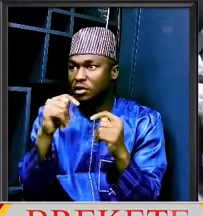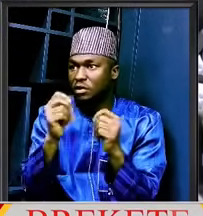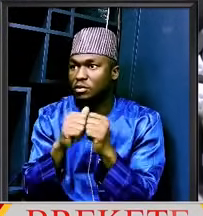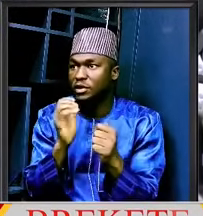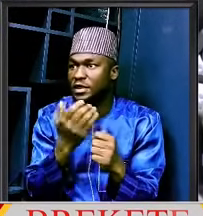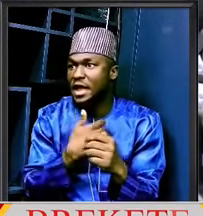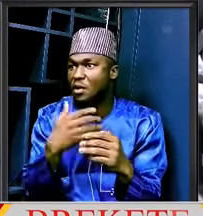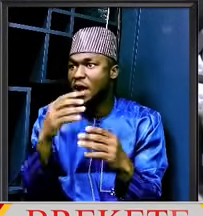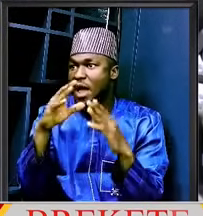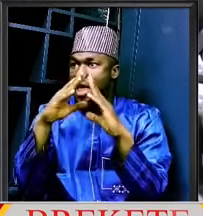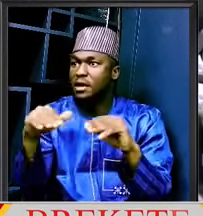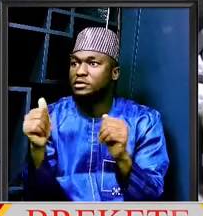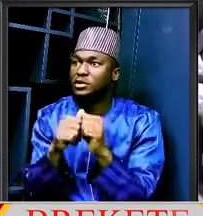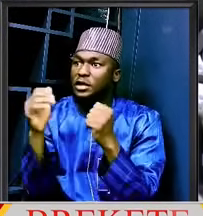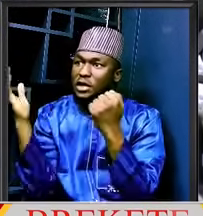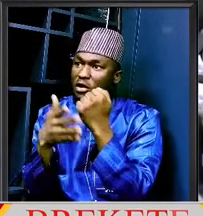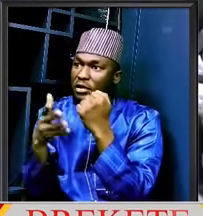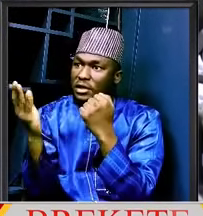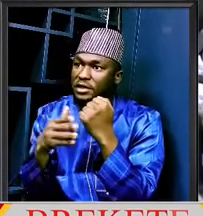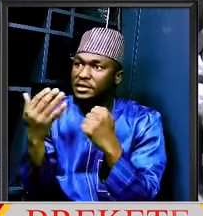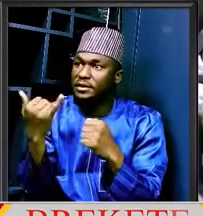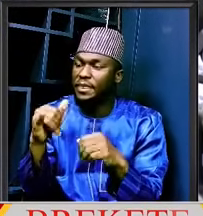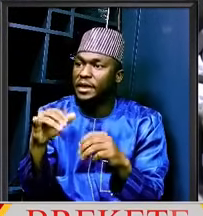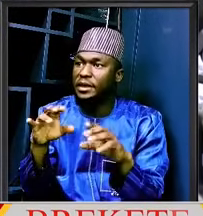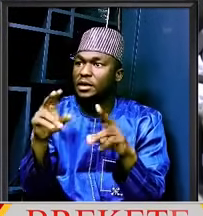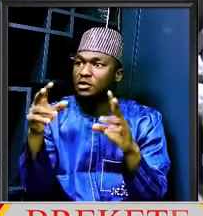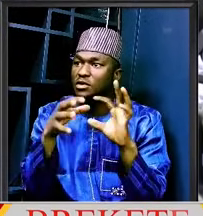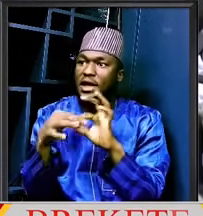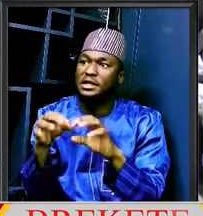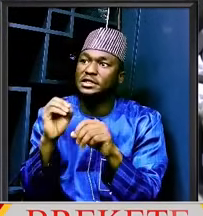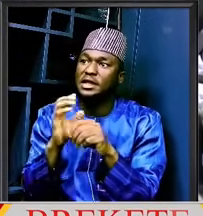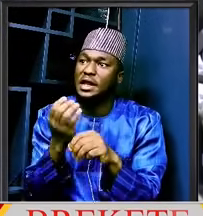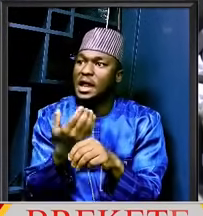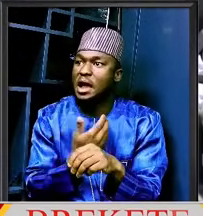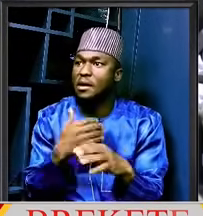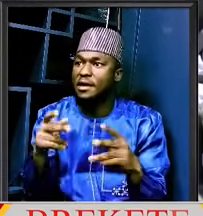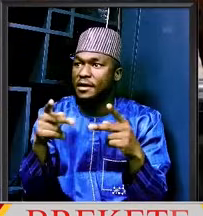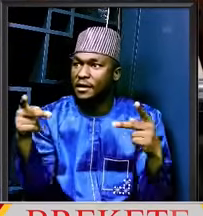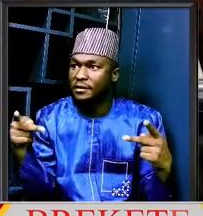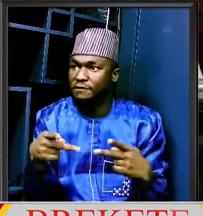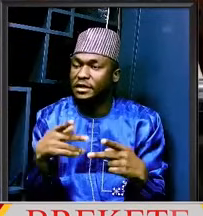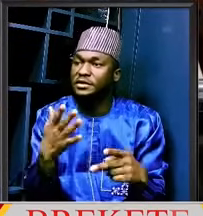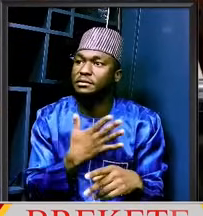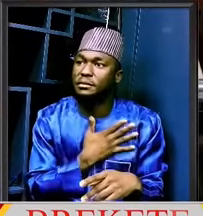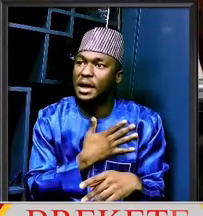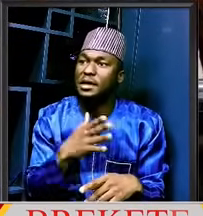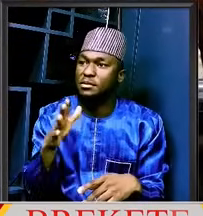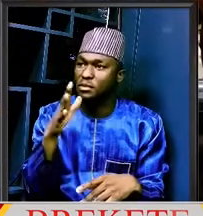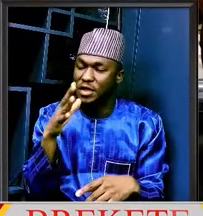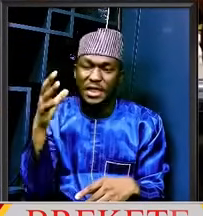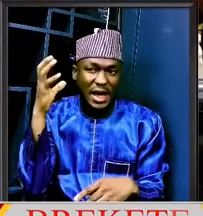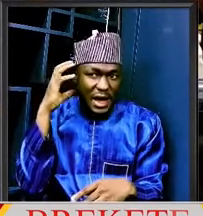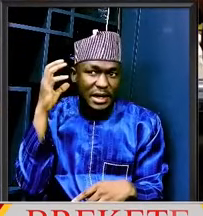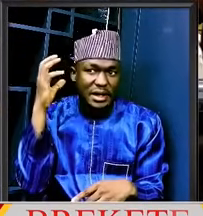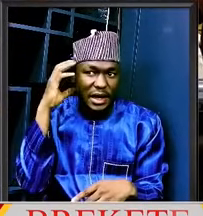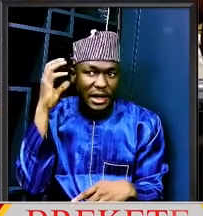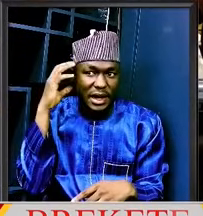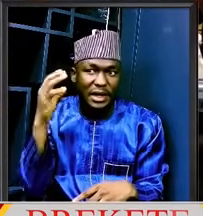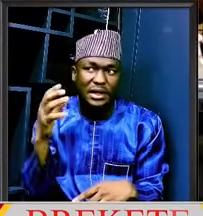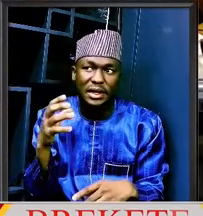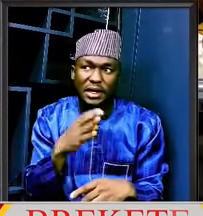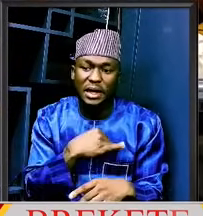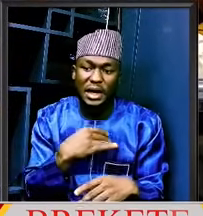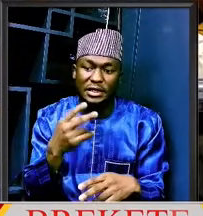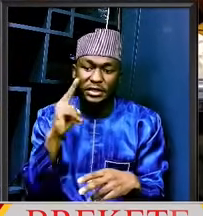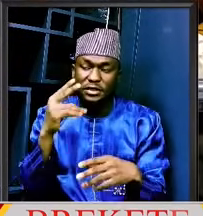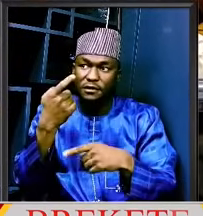with cutlass that has been arrested, they gathered in our compound. Well, my mother just started hearing noise that very early. So she just looked outside